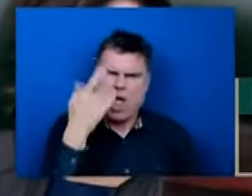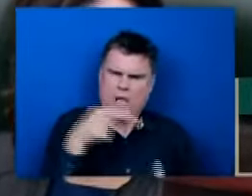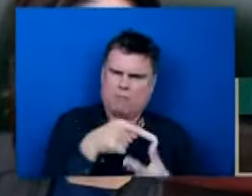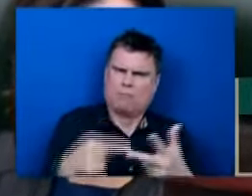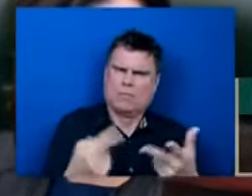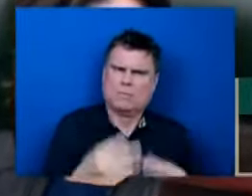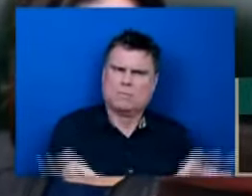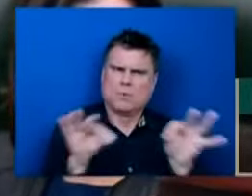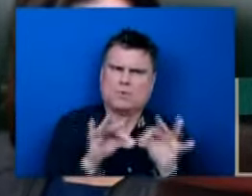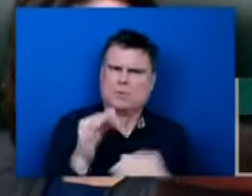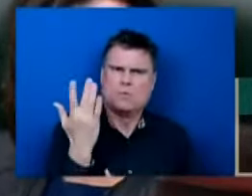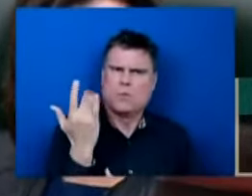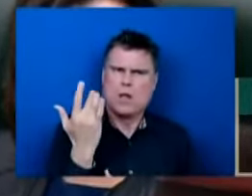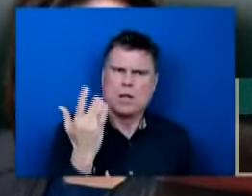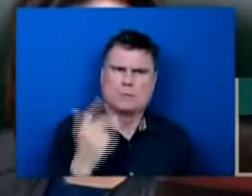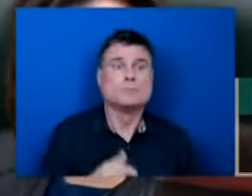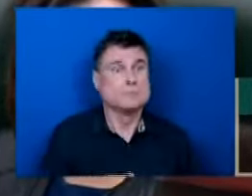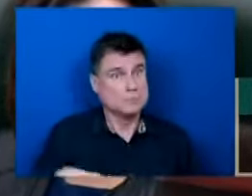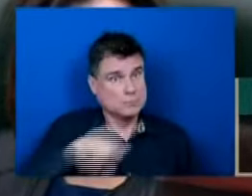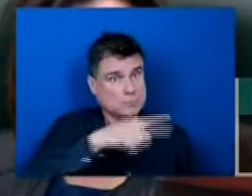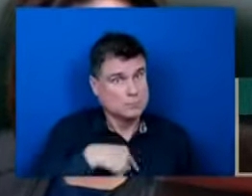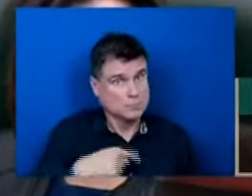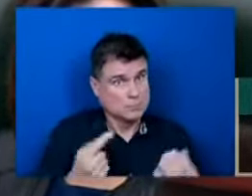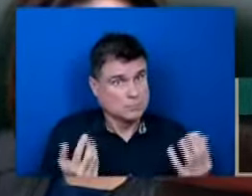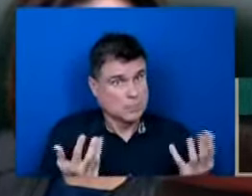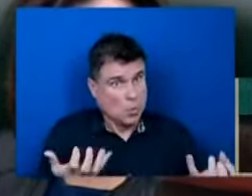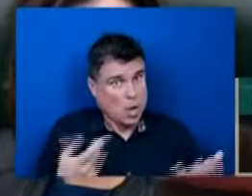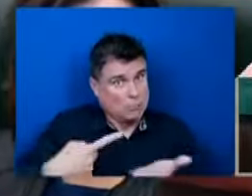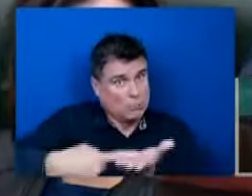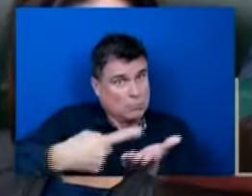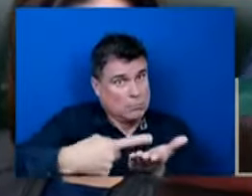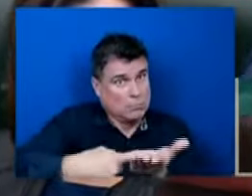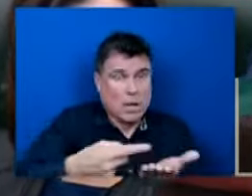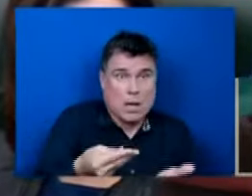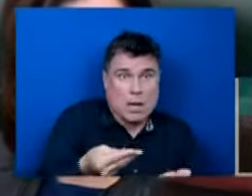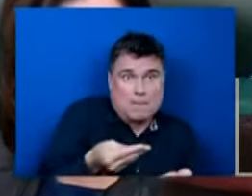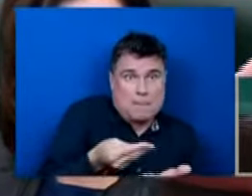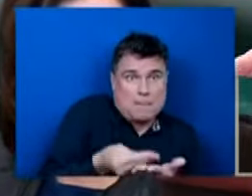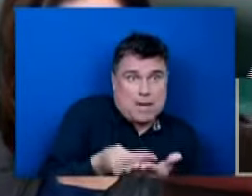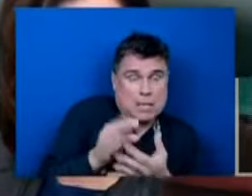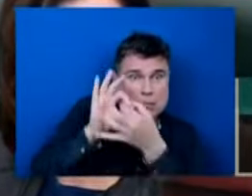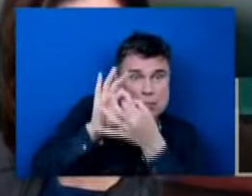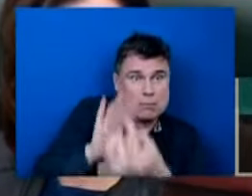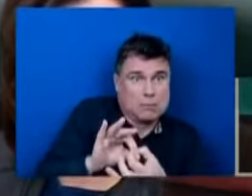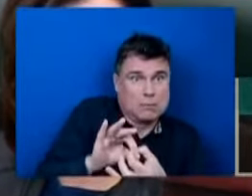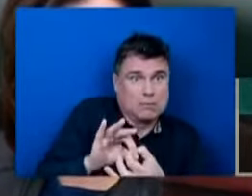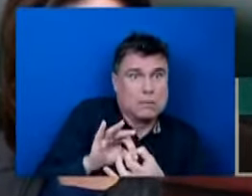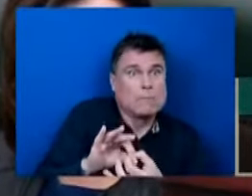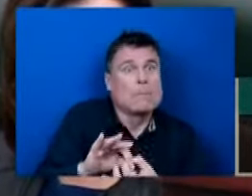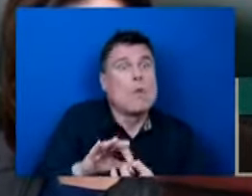or economic growth and job creation to pat ourselves on the back or to tick a list of,